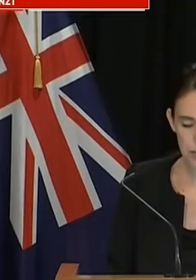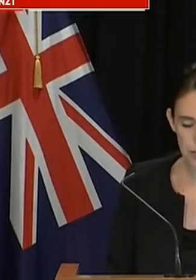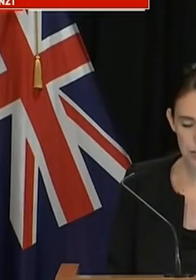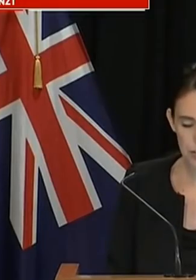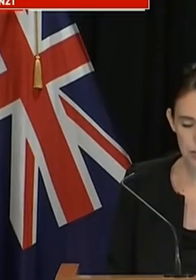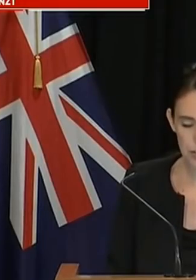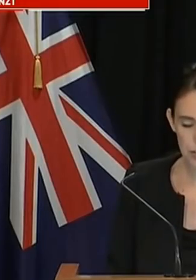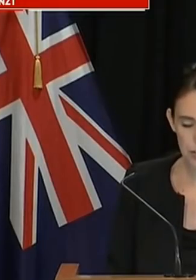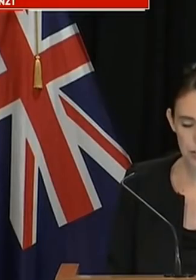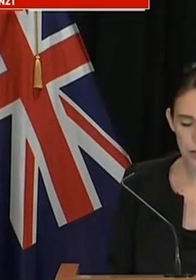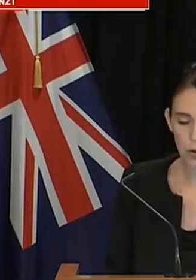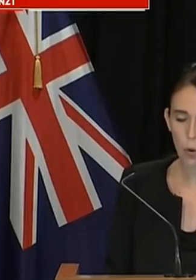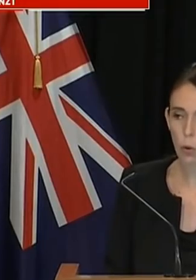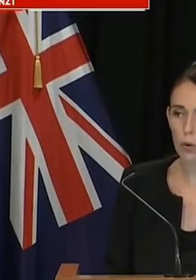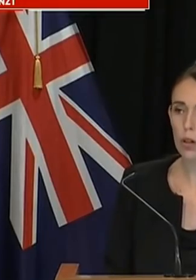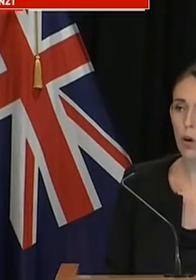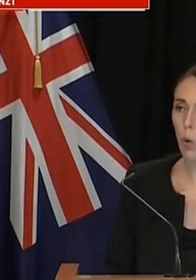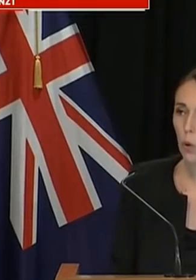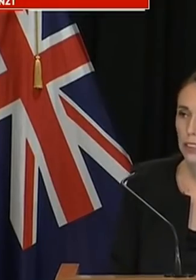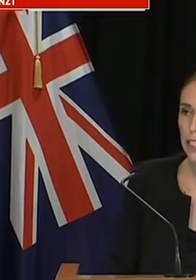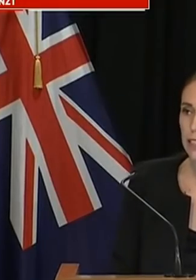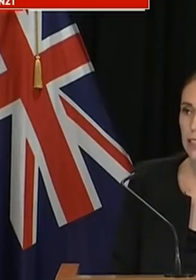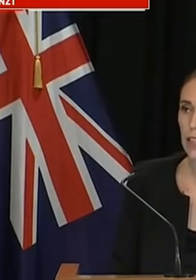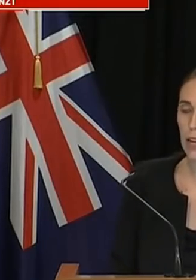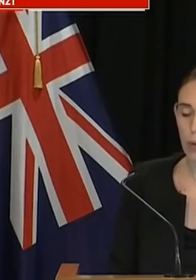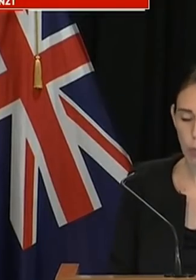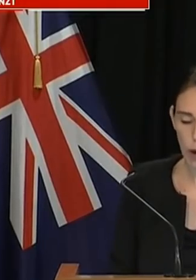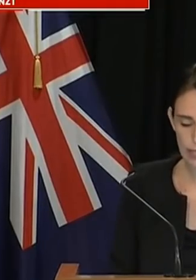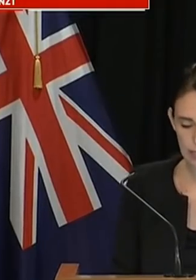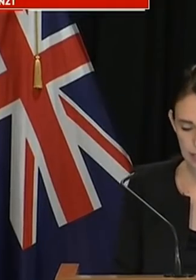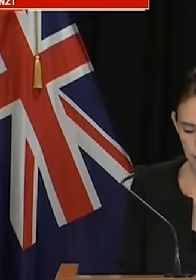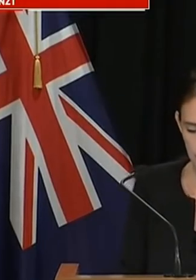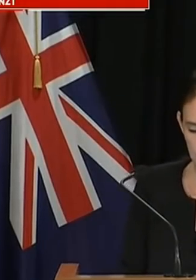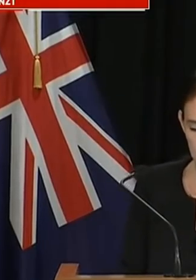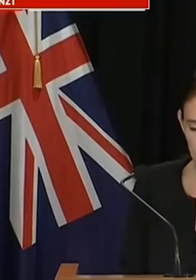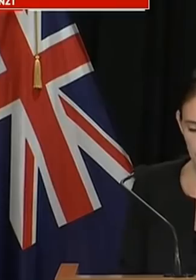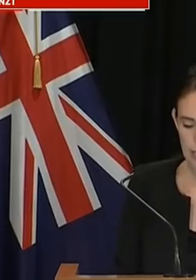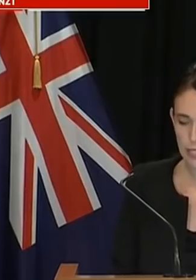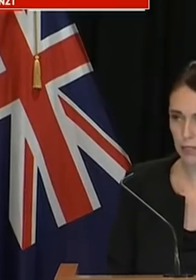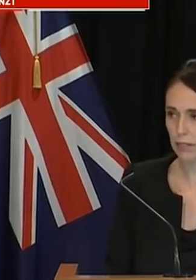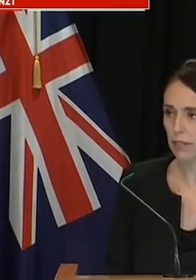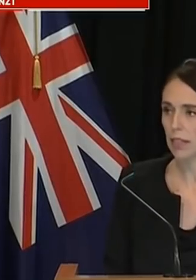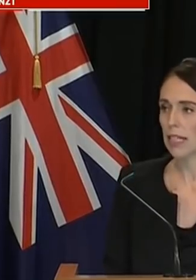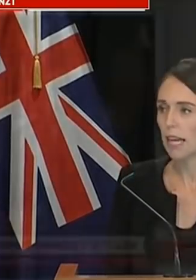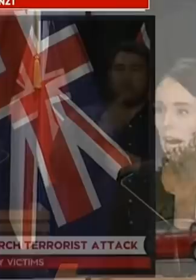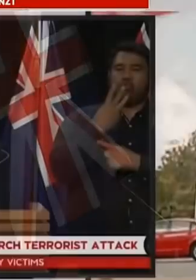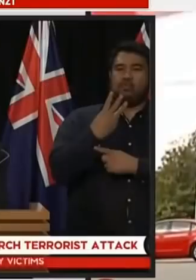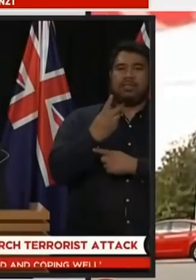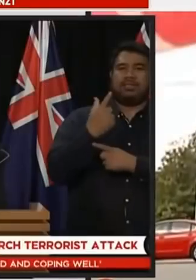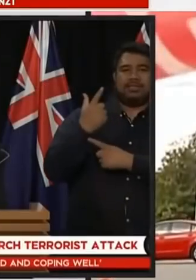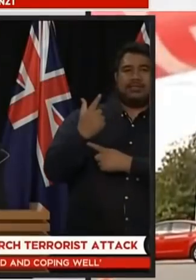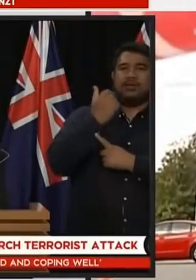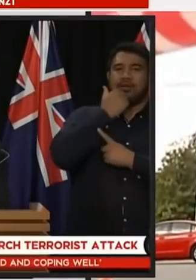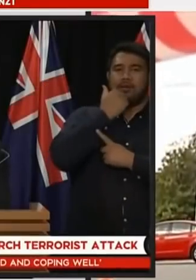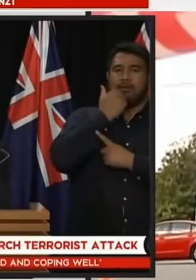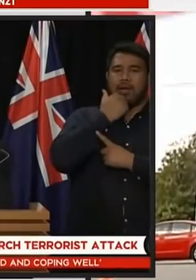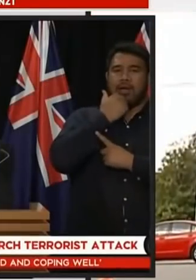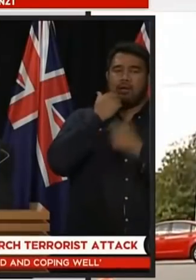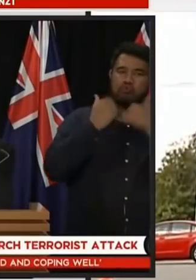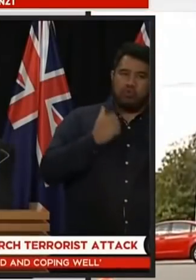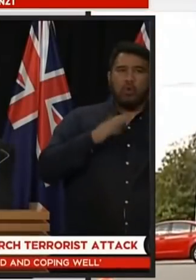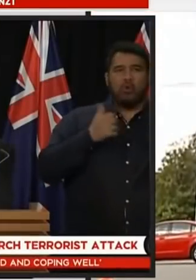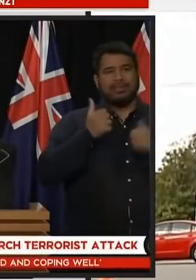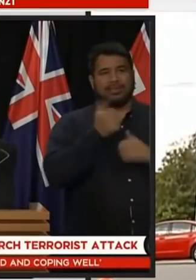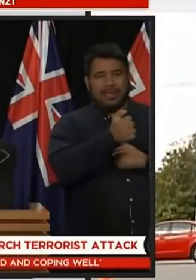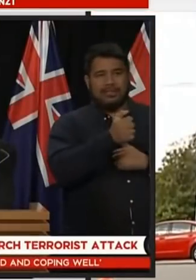encourage you to call or text 1737 there are extra staff